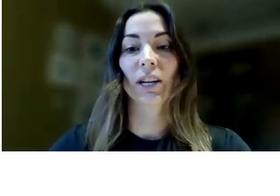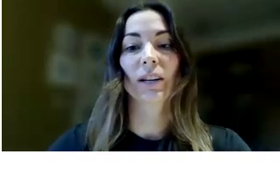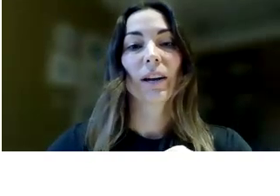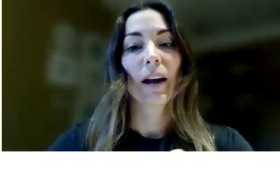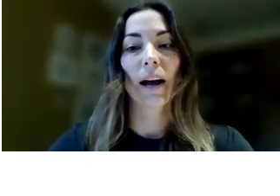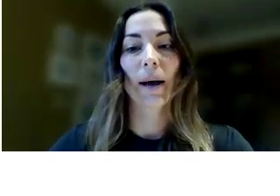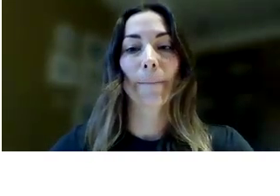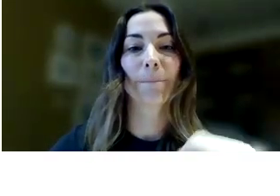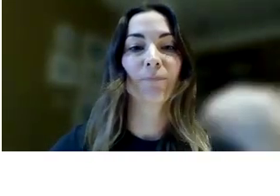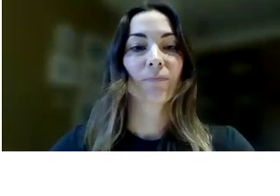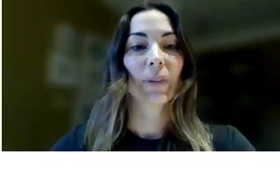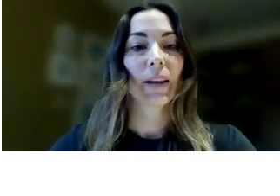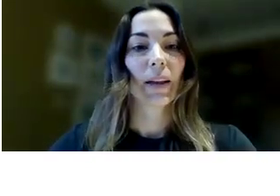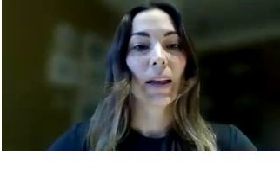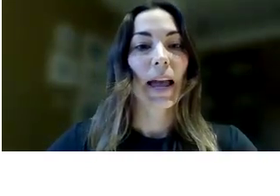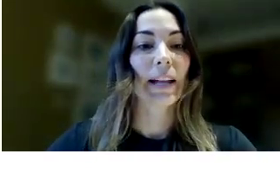or vision.